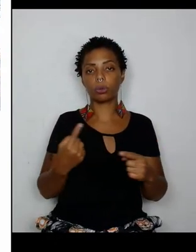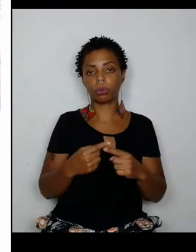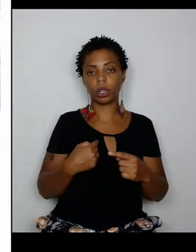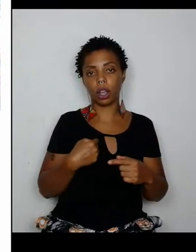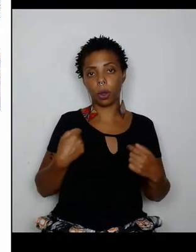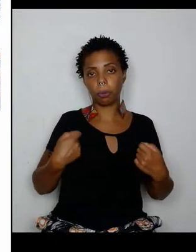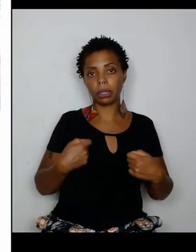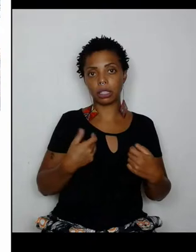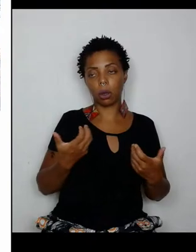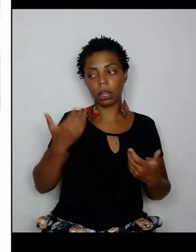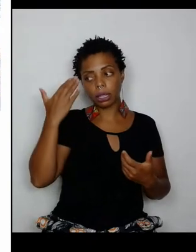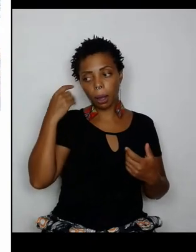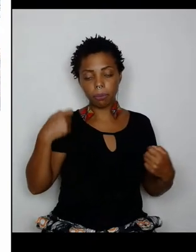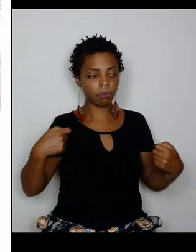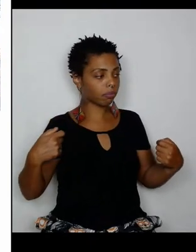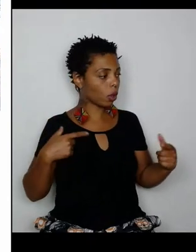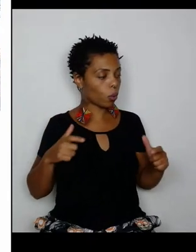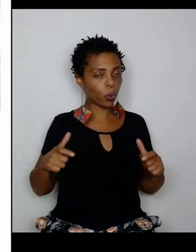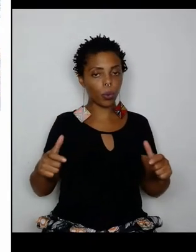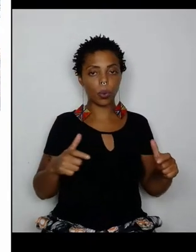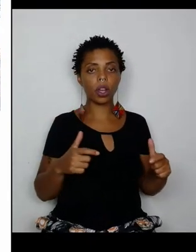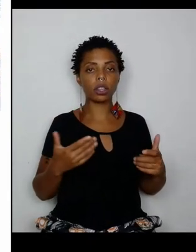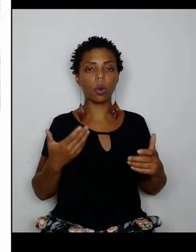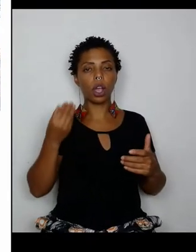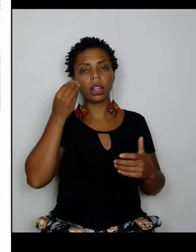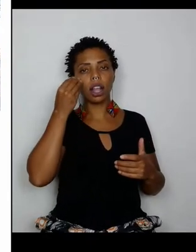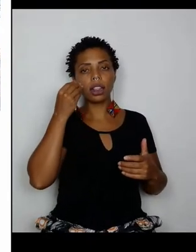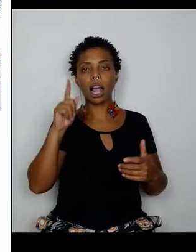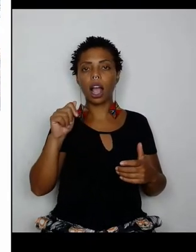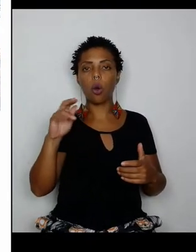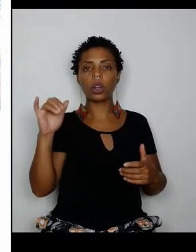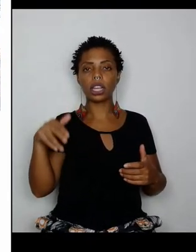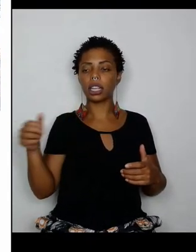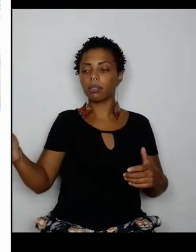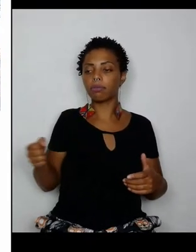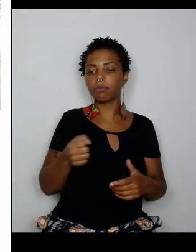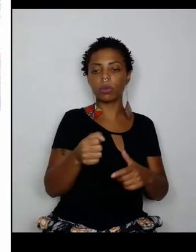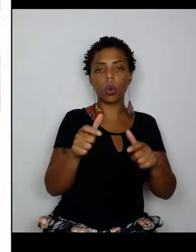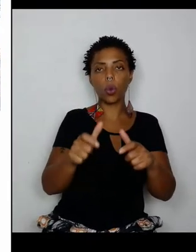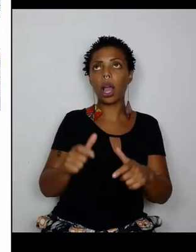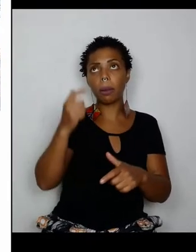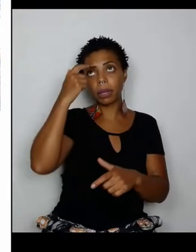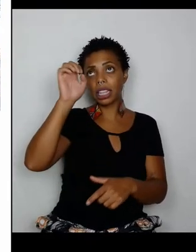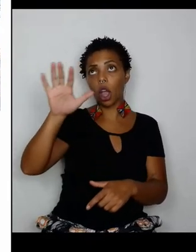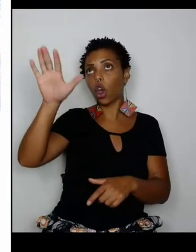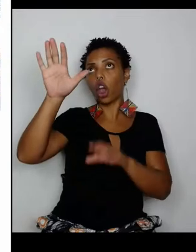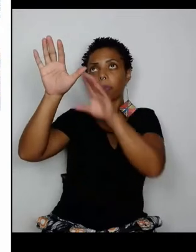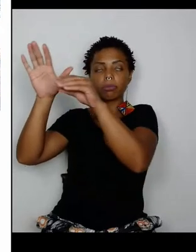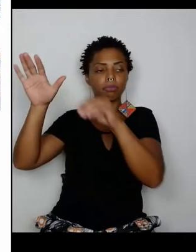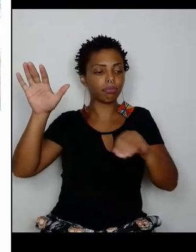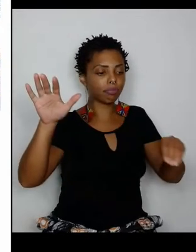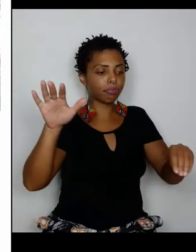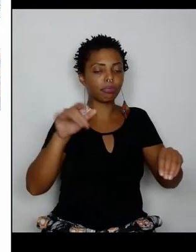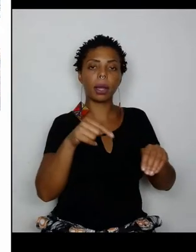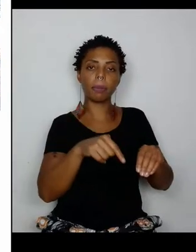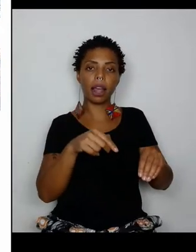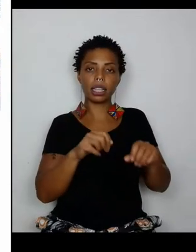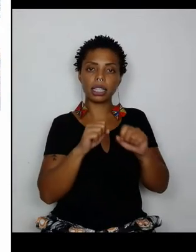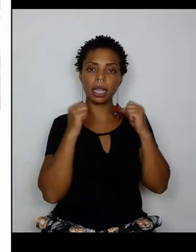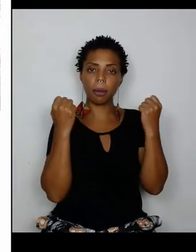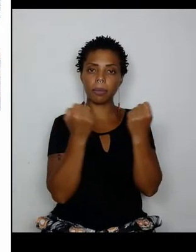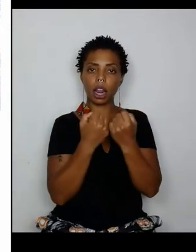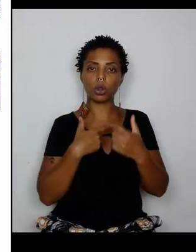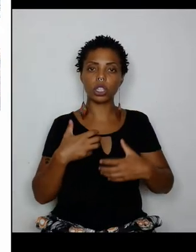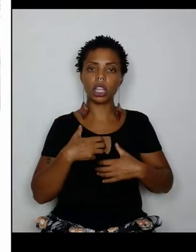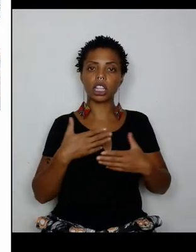gauguin and specifically to take him out of europe for the purposes of the seminar i'm excited by the opportunity